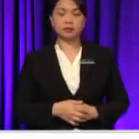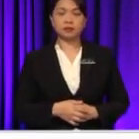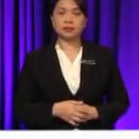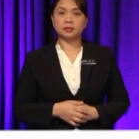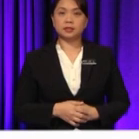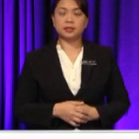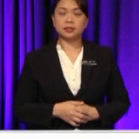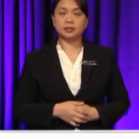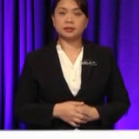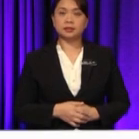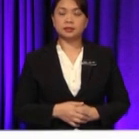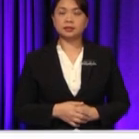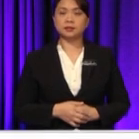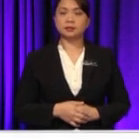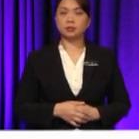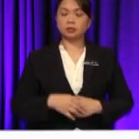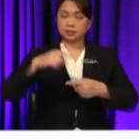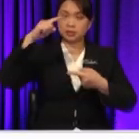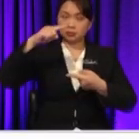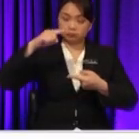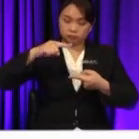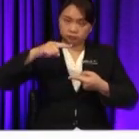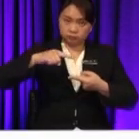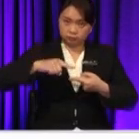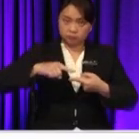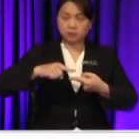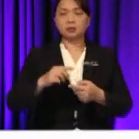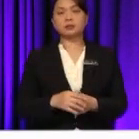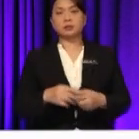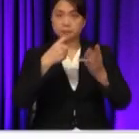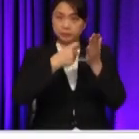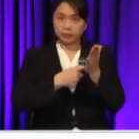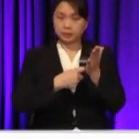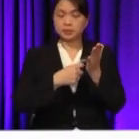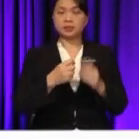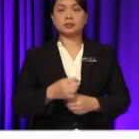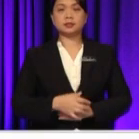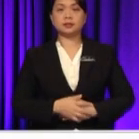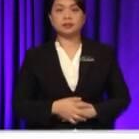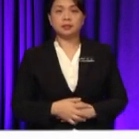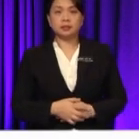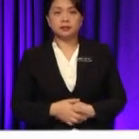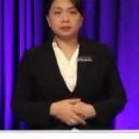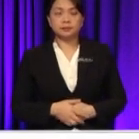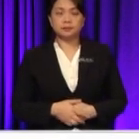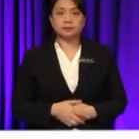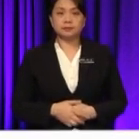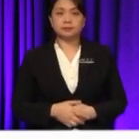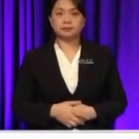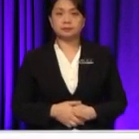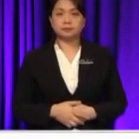pocket friendly. So here, I think I already identify an error. So pocket friendly need to be connected with a